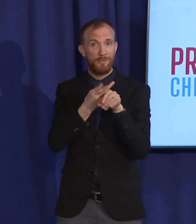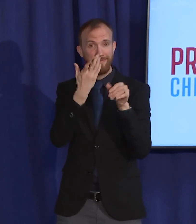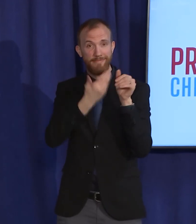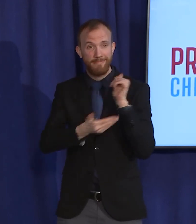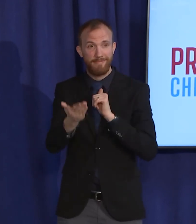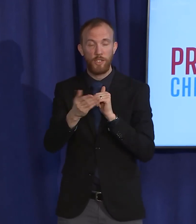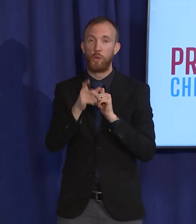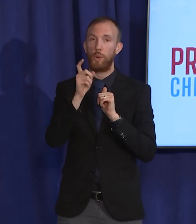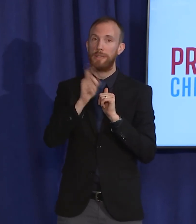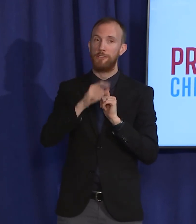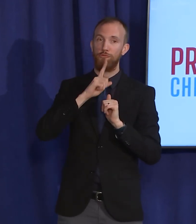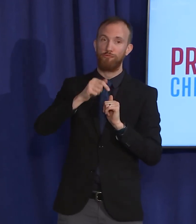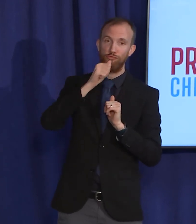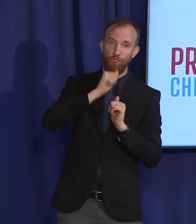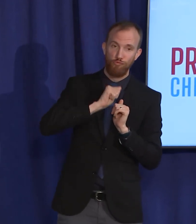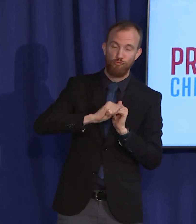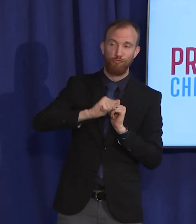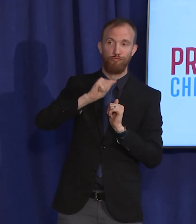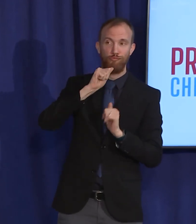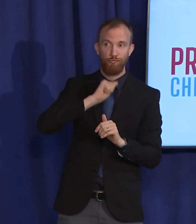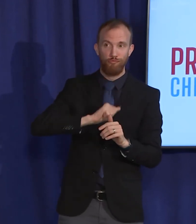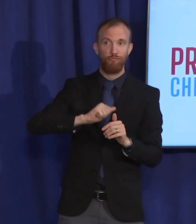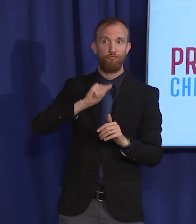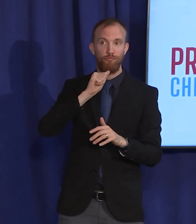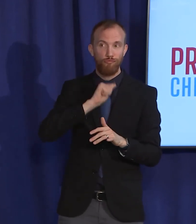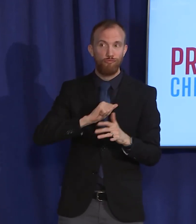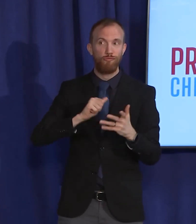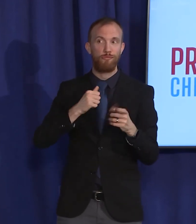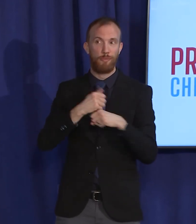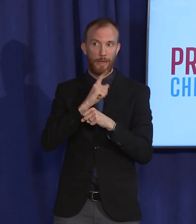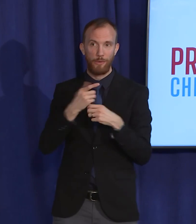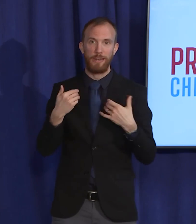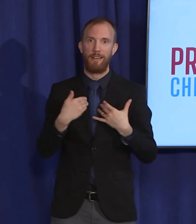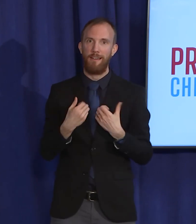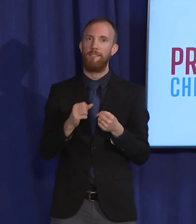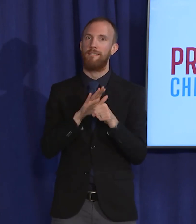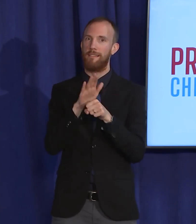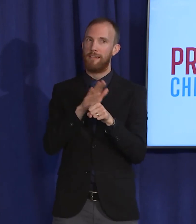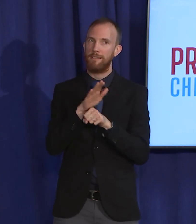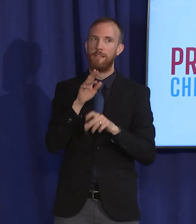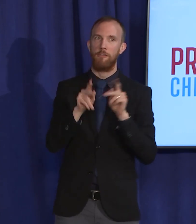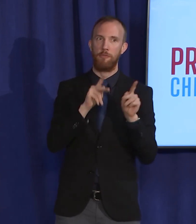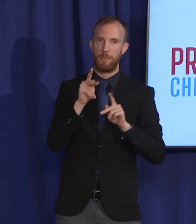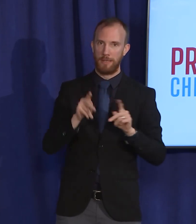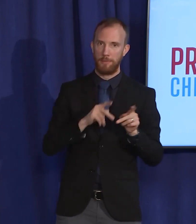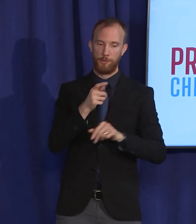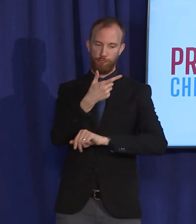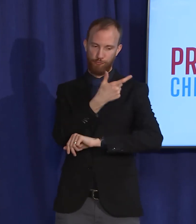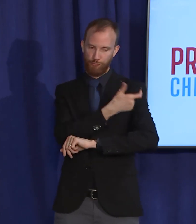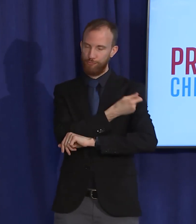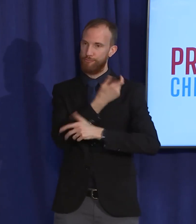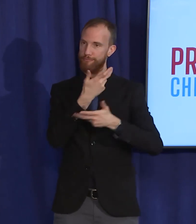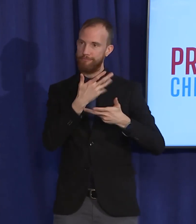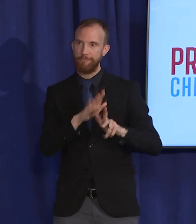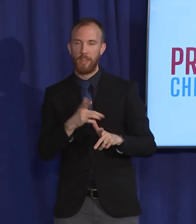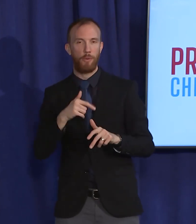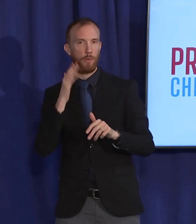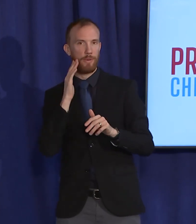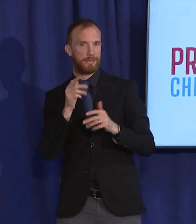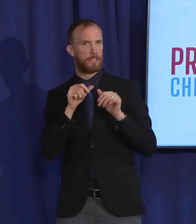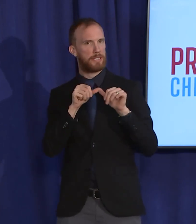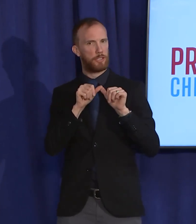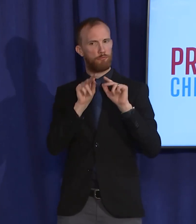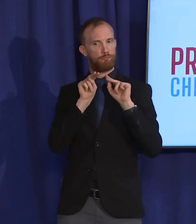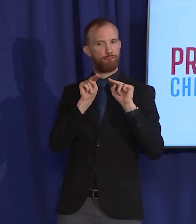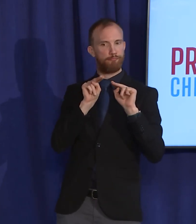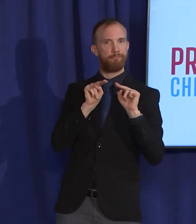continue to get a larger population vaccinated and keep monitoring variants. But,